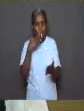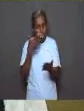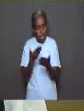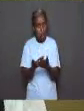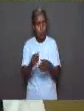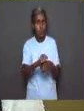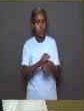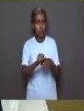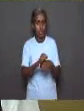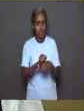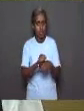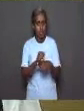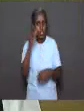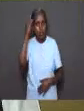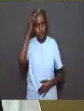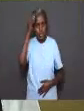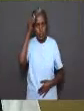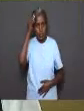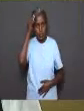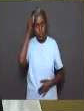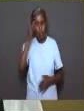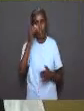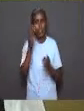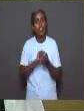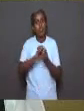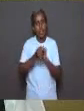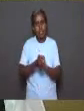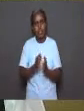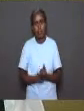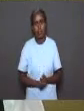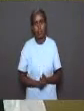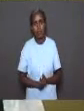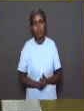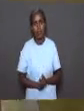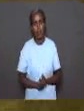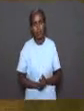showing a good grasp of the concept of inversion.